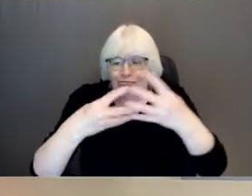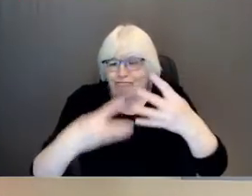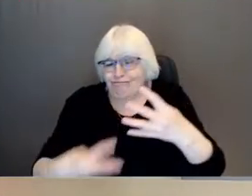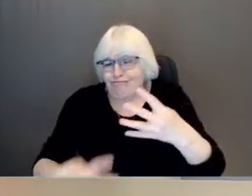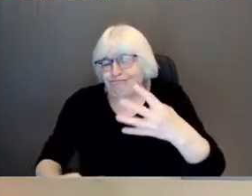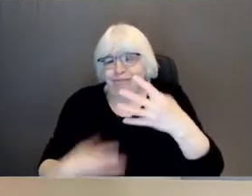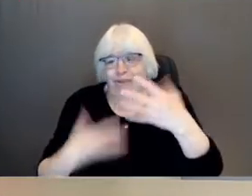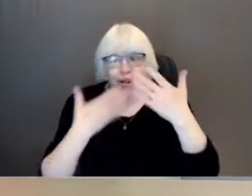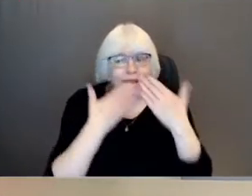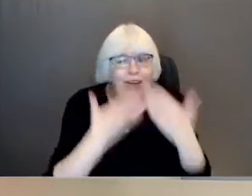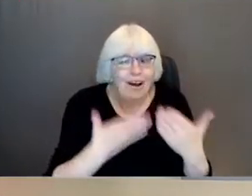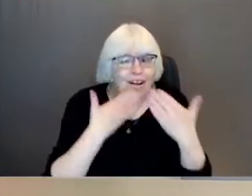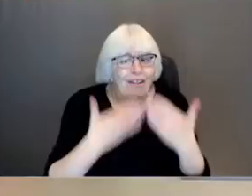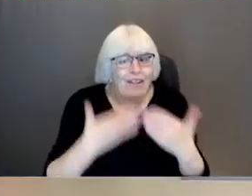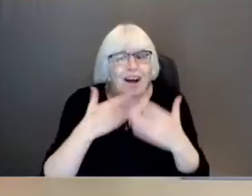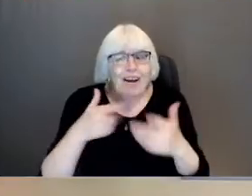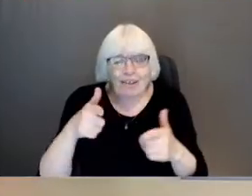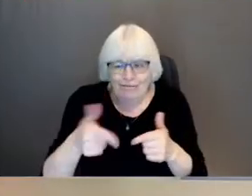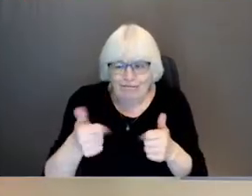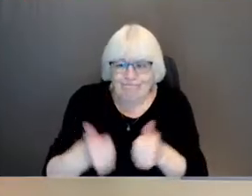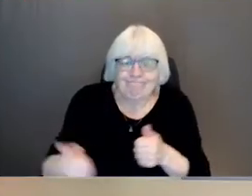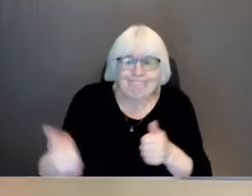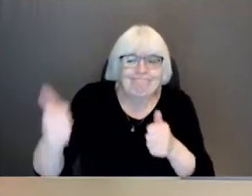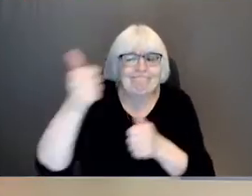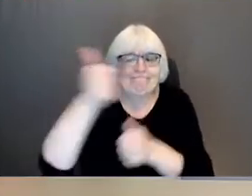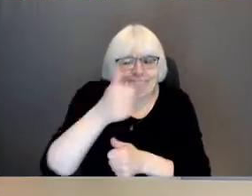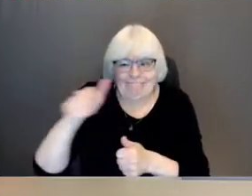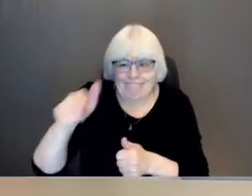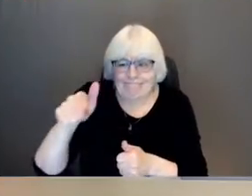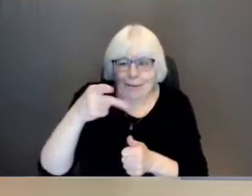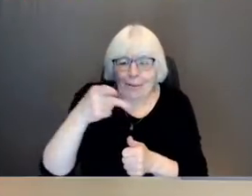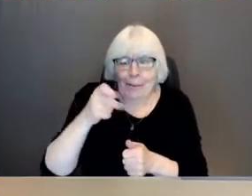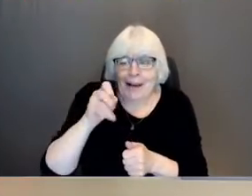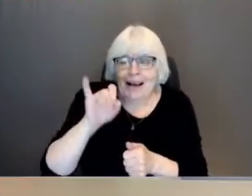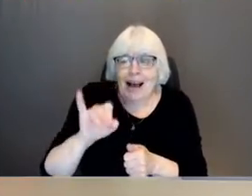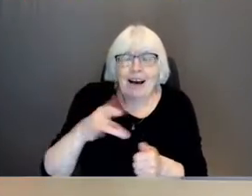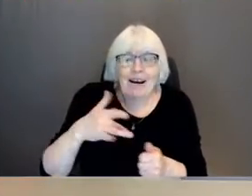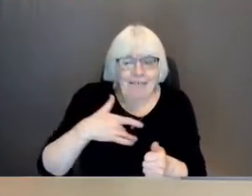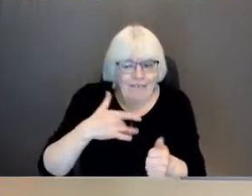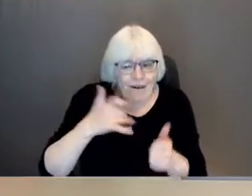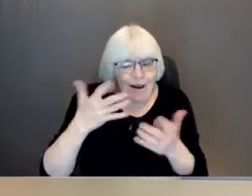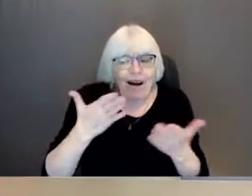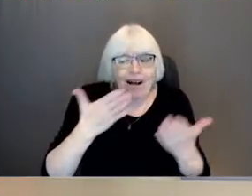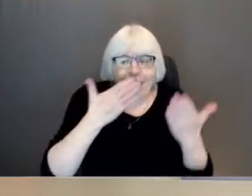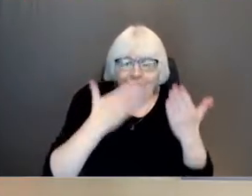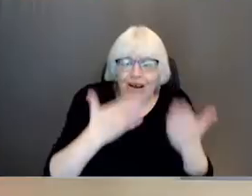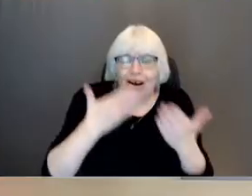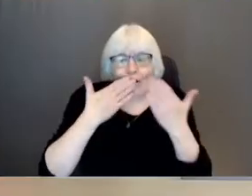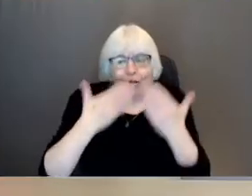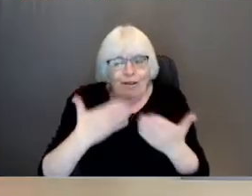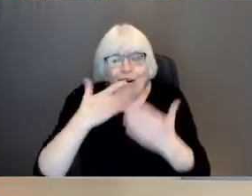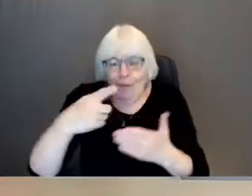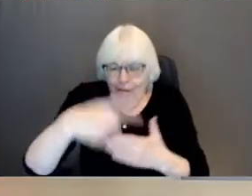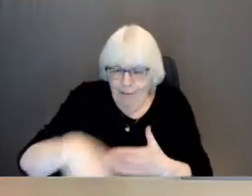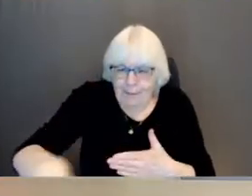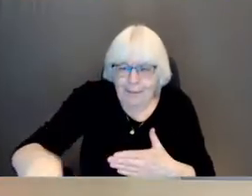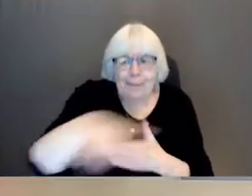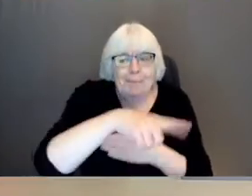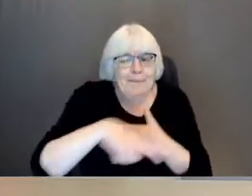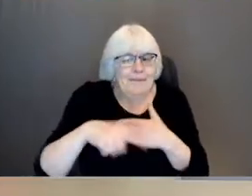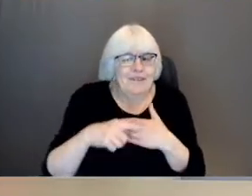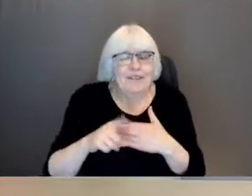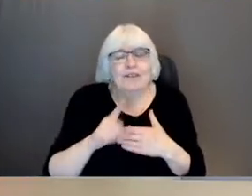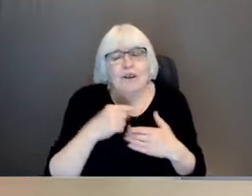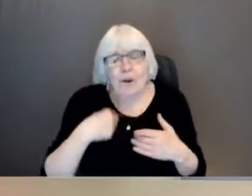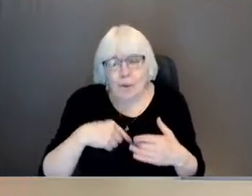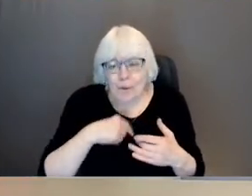well. And I mentioned it earlier, we should take time to be grateful and thankful for all these individuals